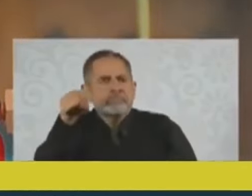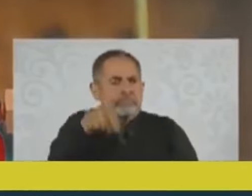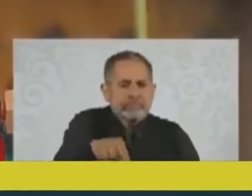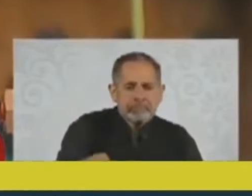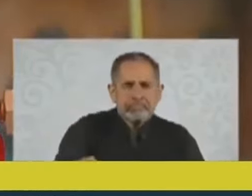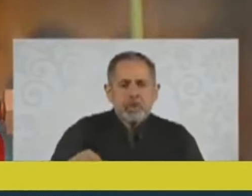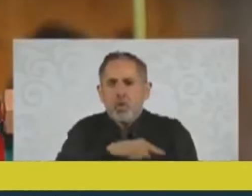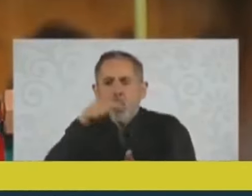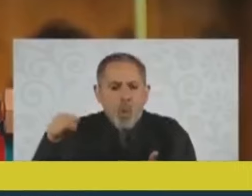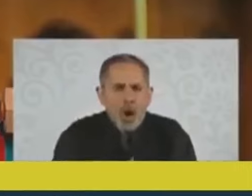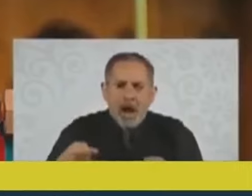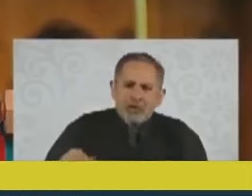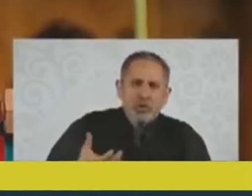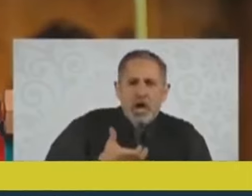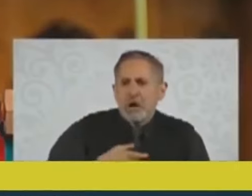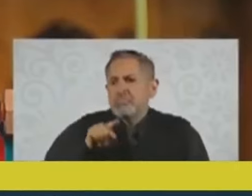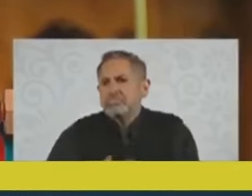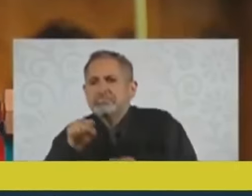in public squares.